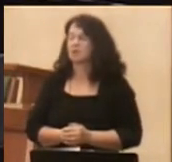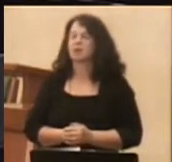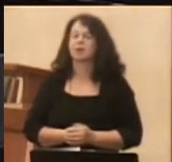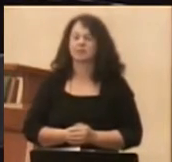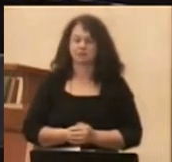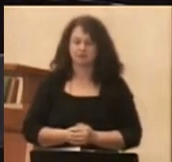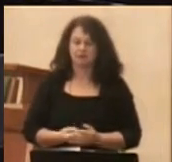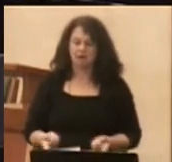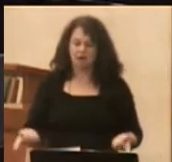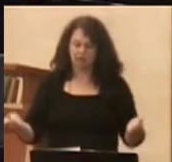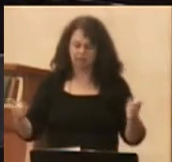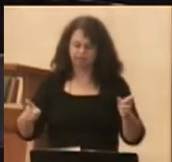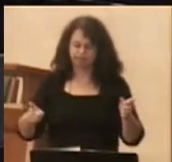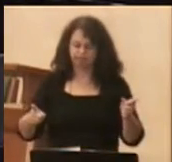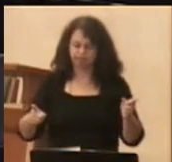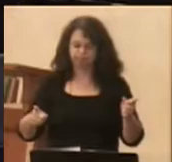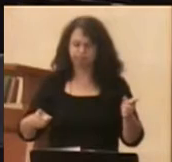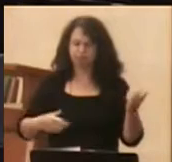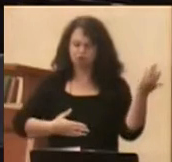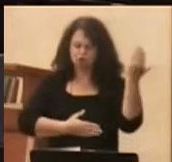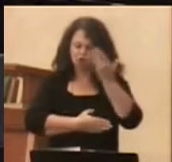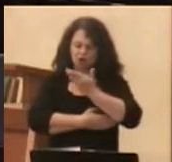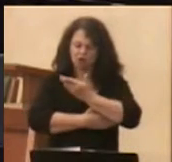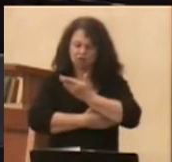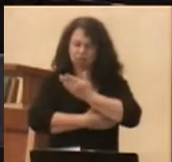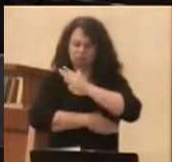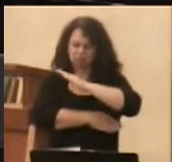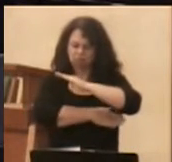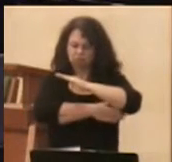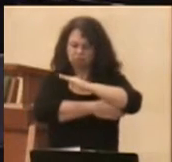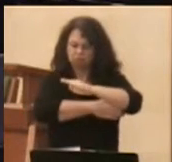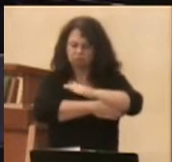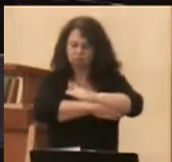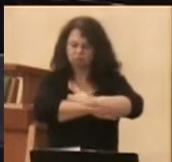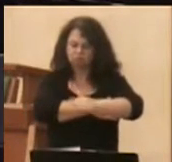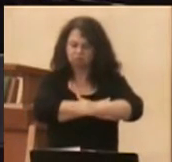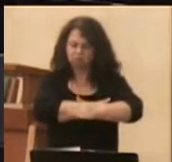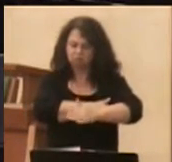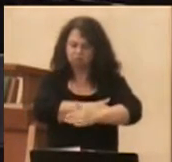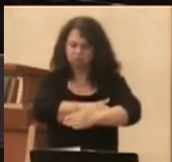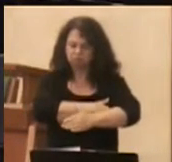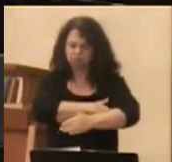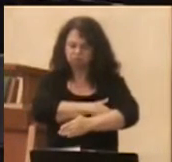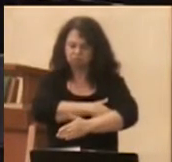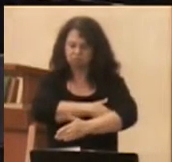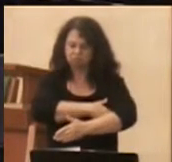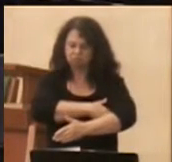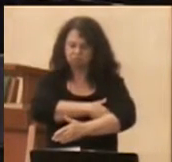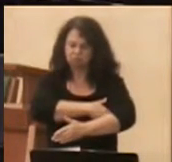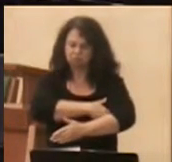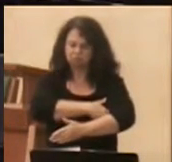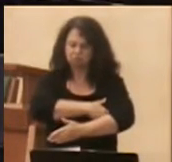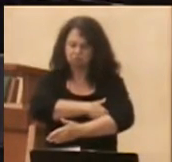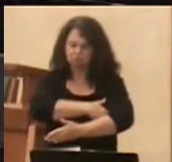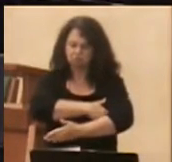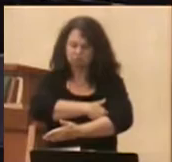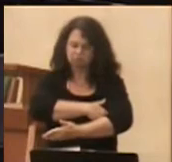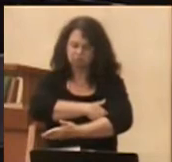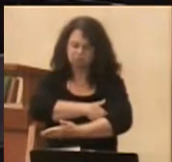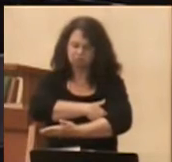When the darkness appears and the night